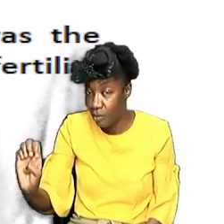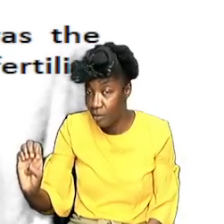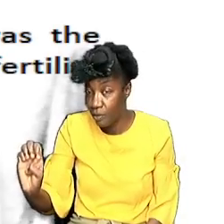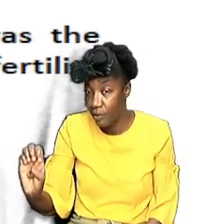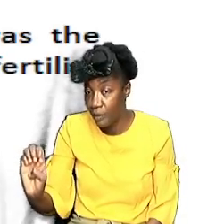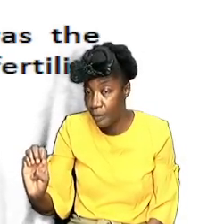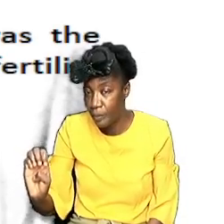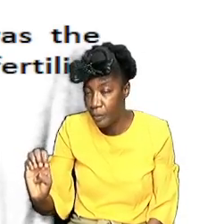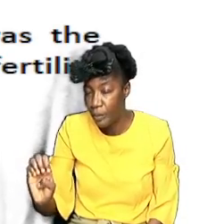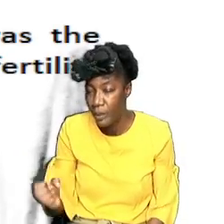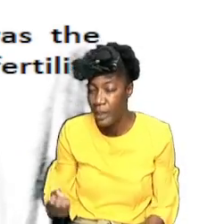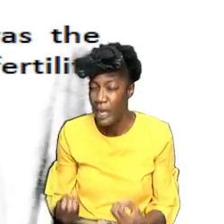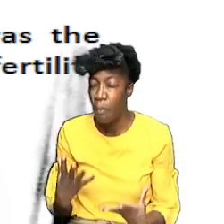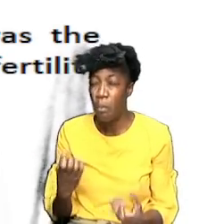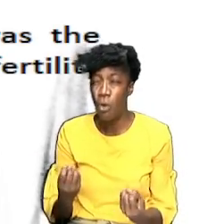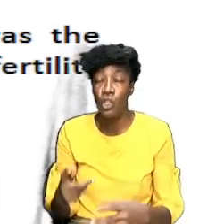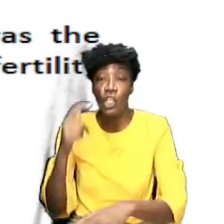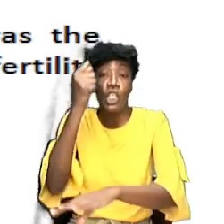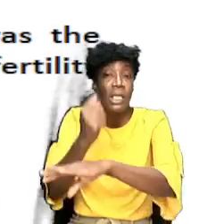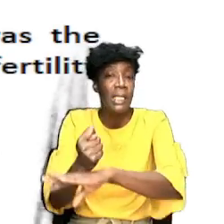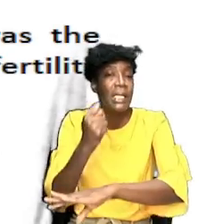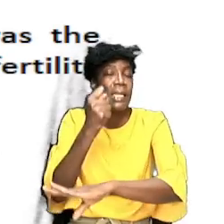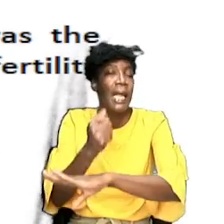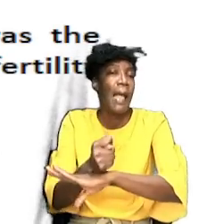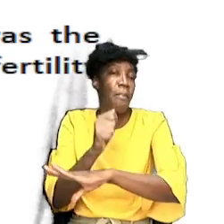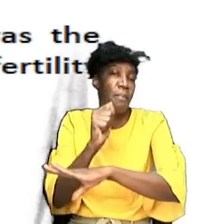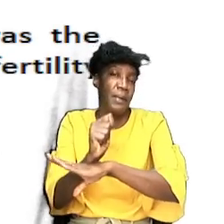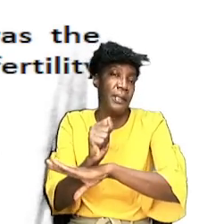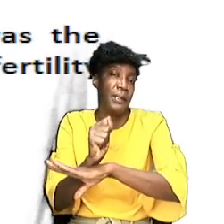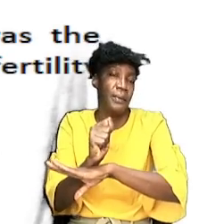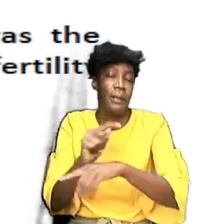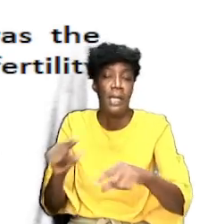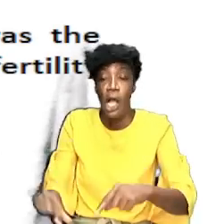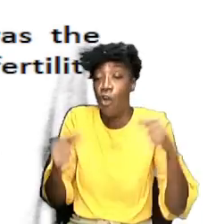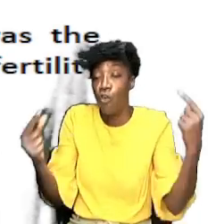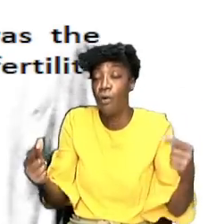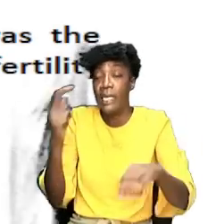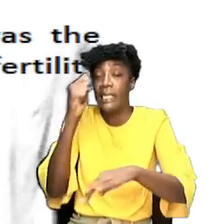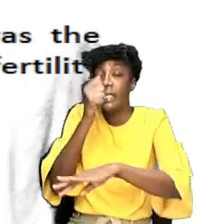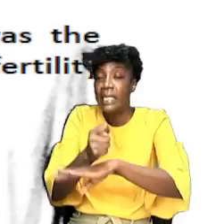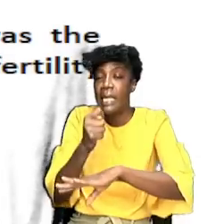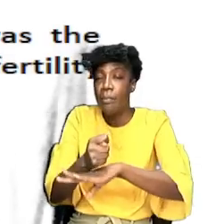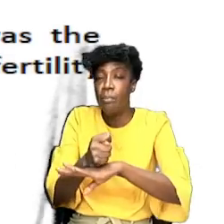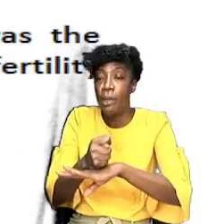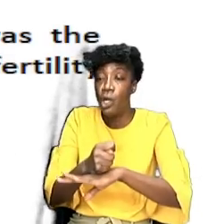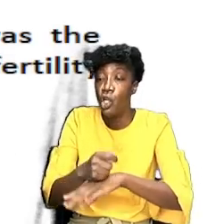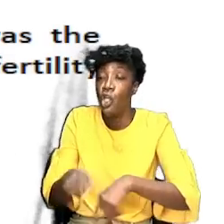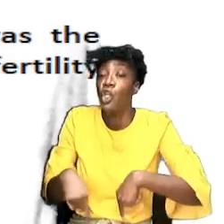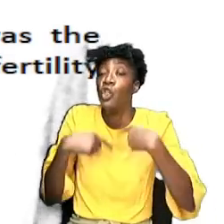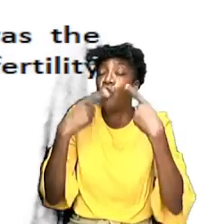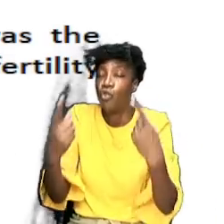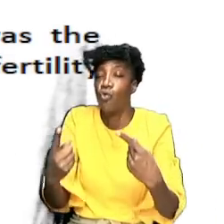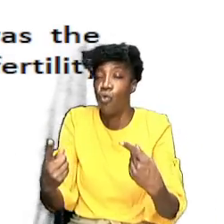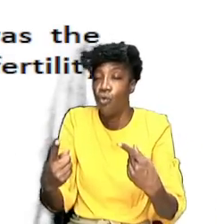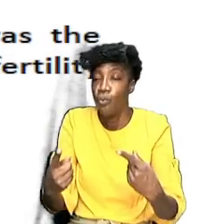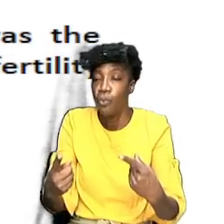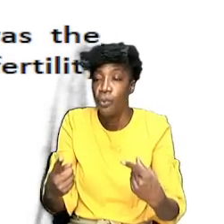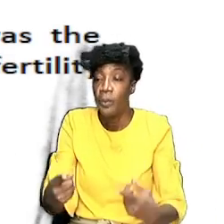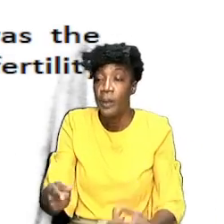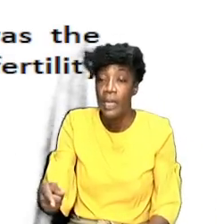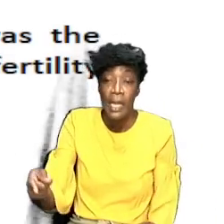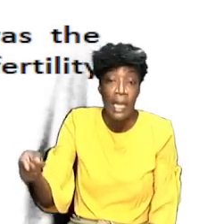had a lot of temples. And it had a great temple that was dedicated to a female goddess